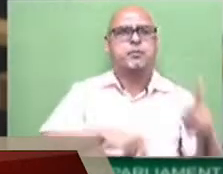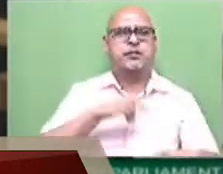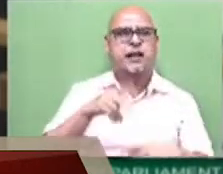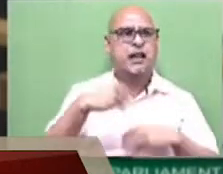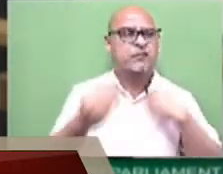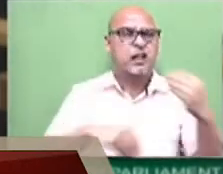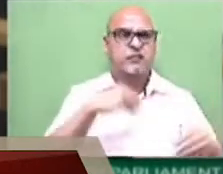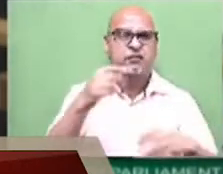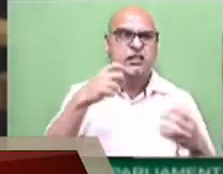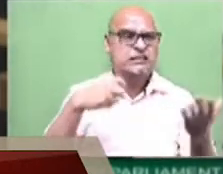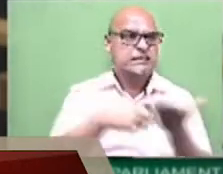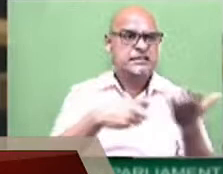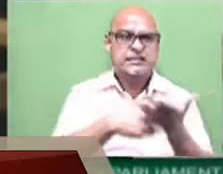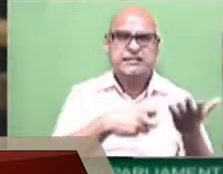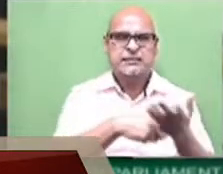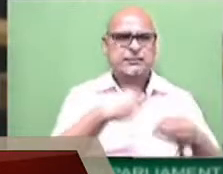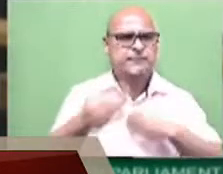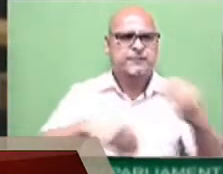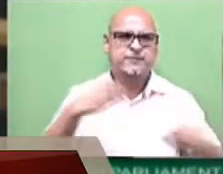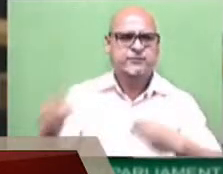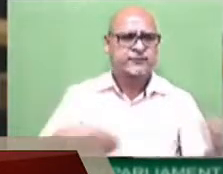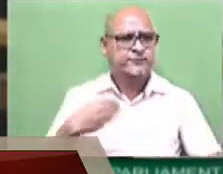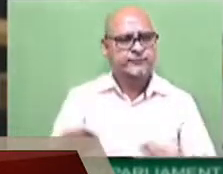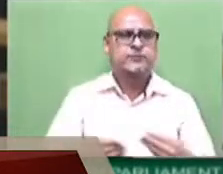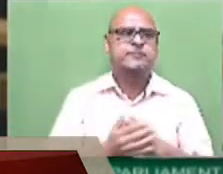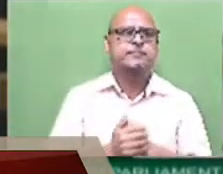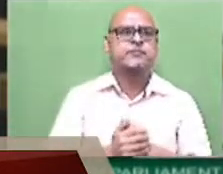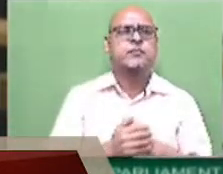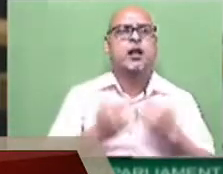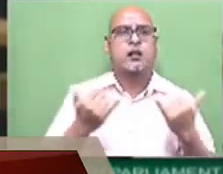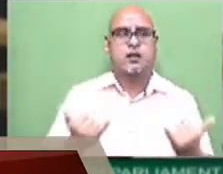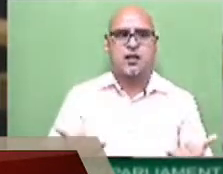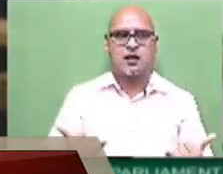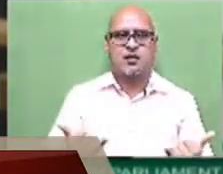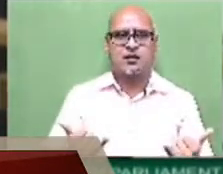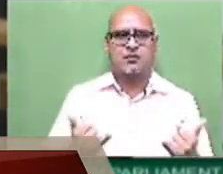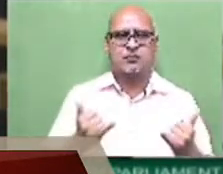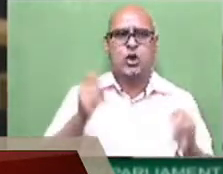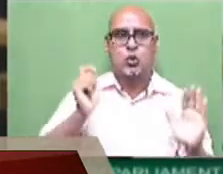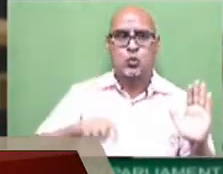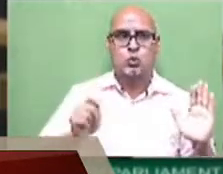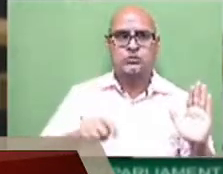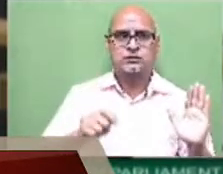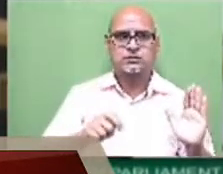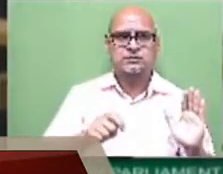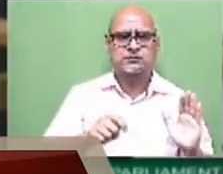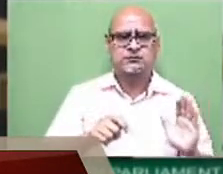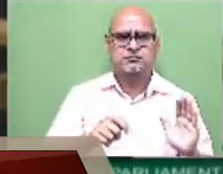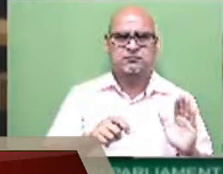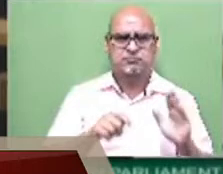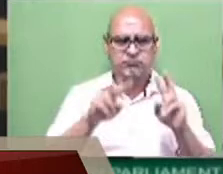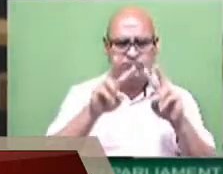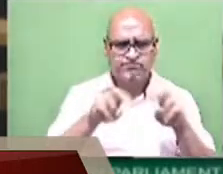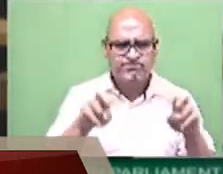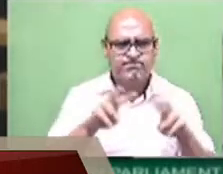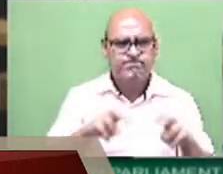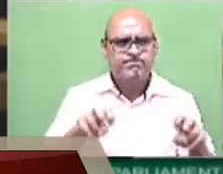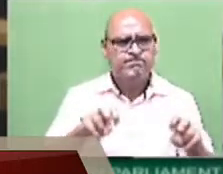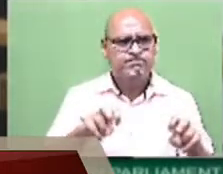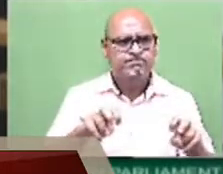court are actually under review right now to determine whether or not there have been some level of police